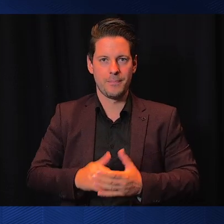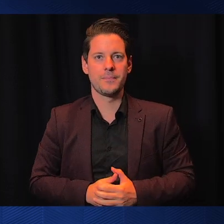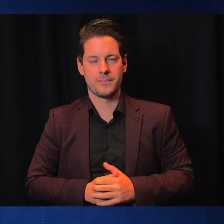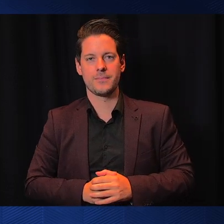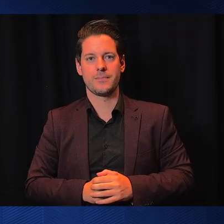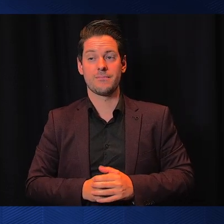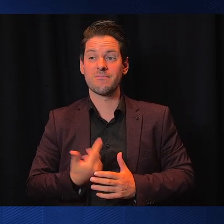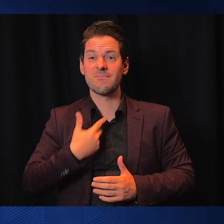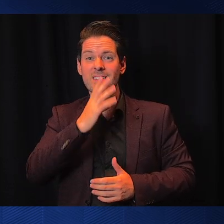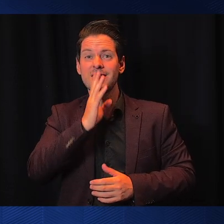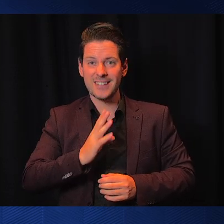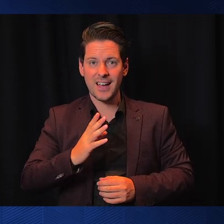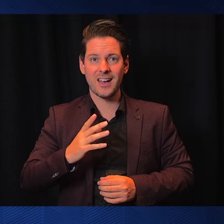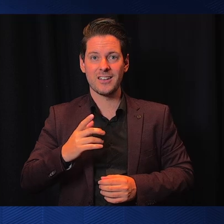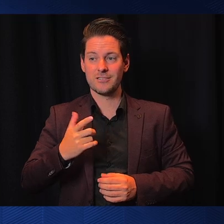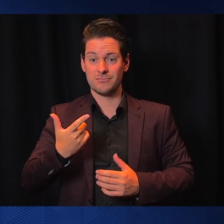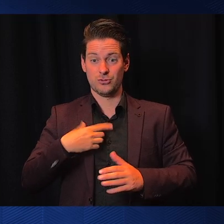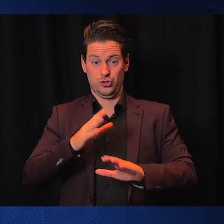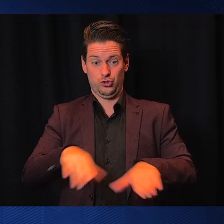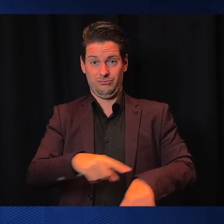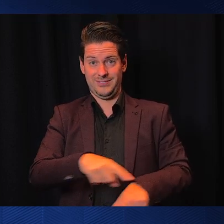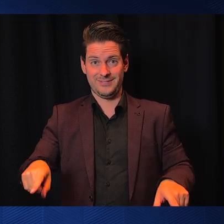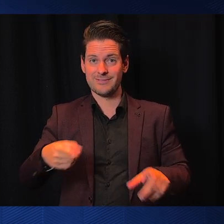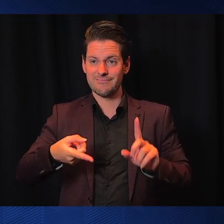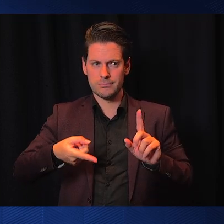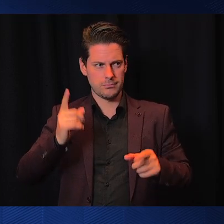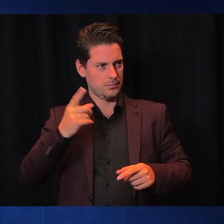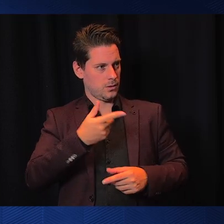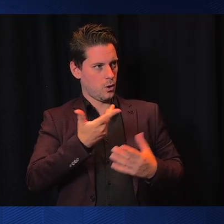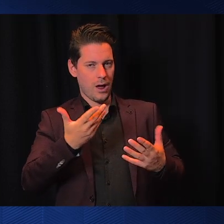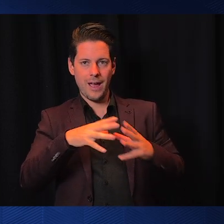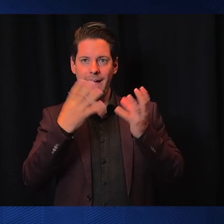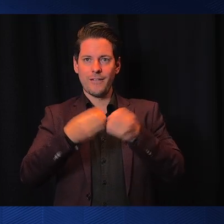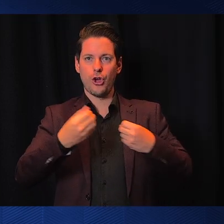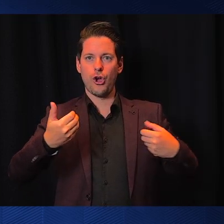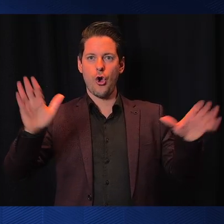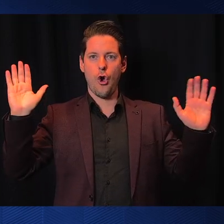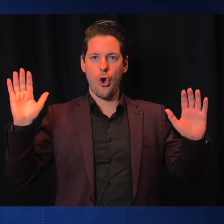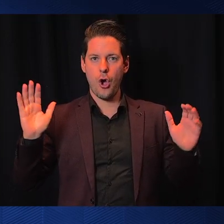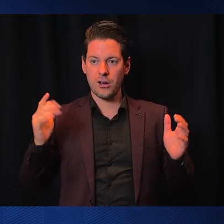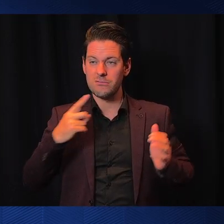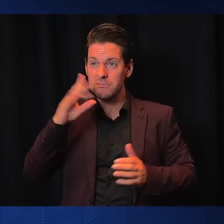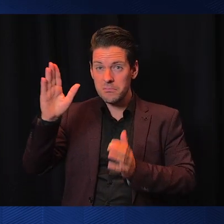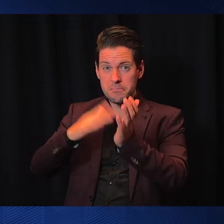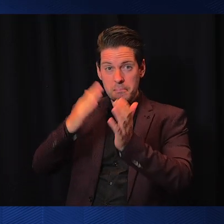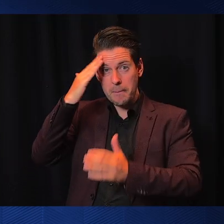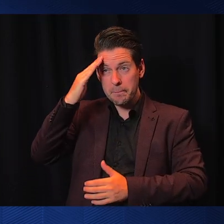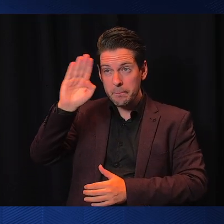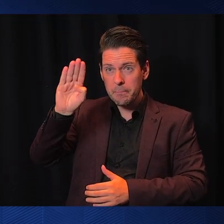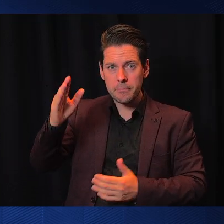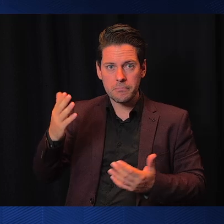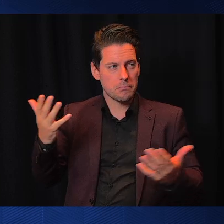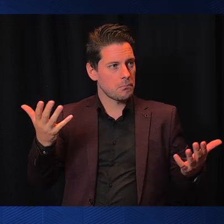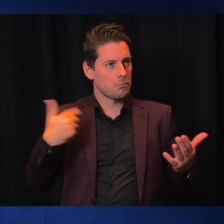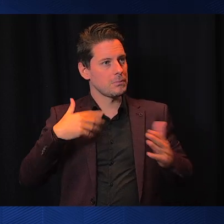sad because my children, after realizing we have lost everything, asked me, "Mommy, where are we going